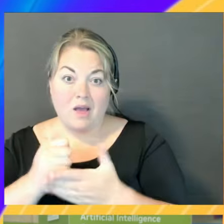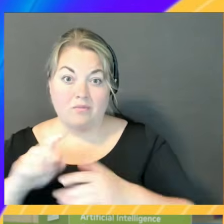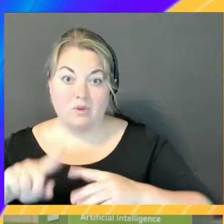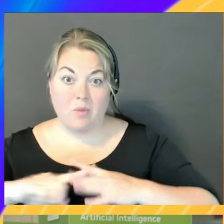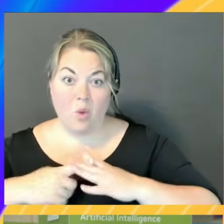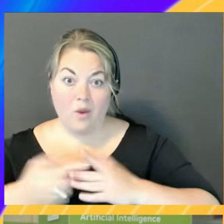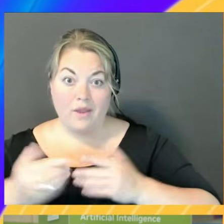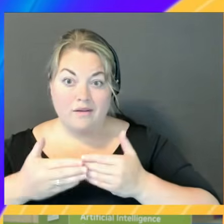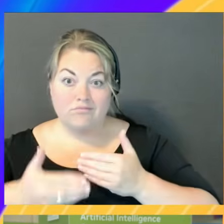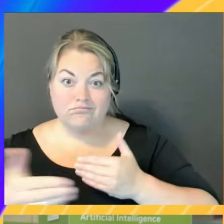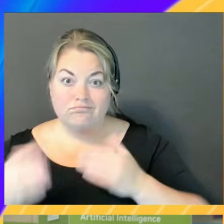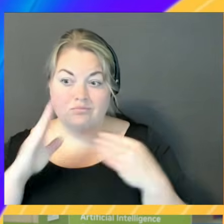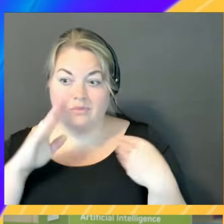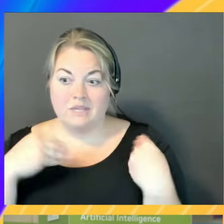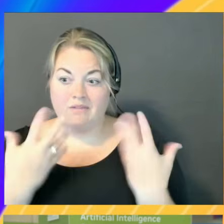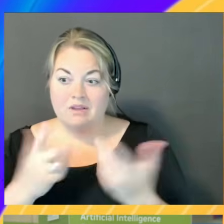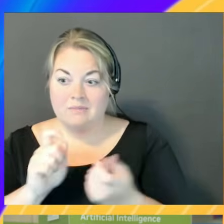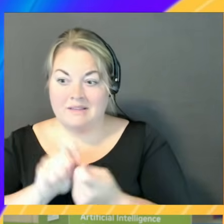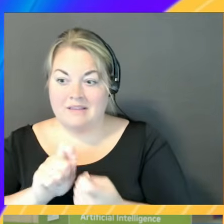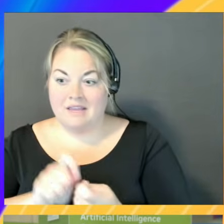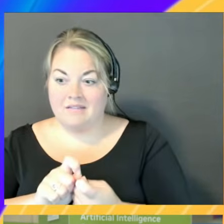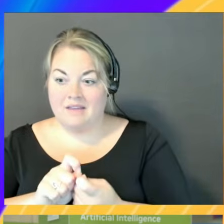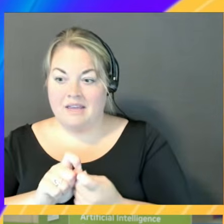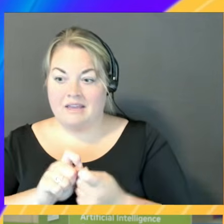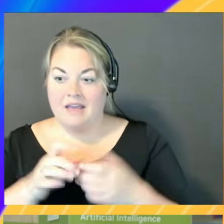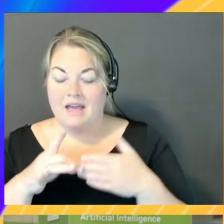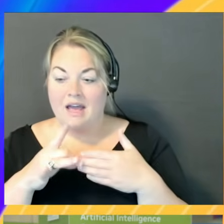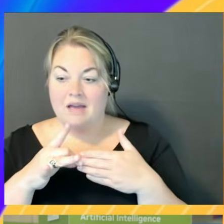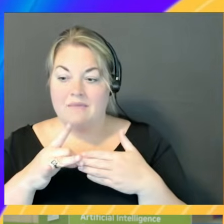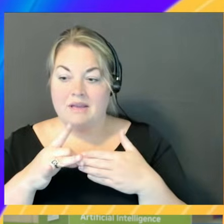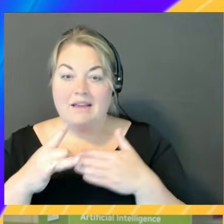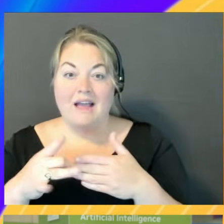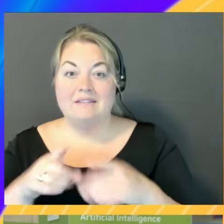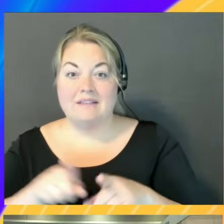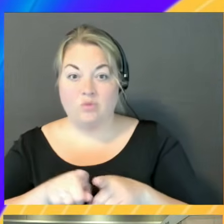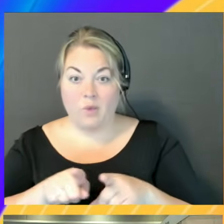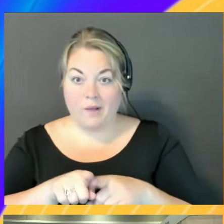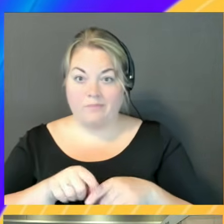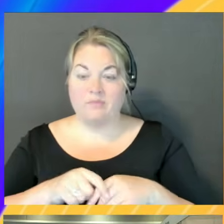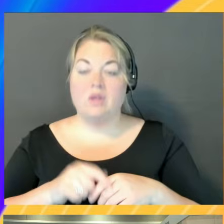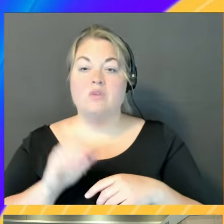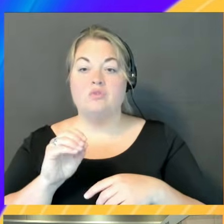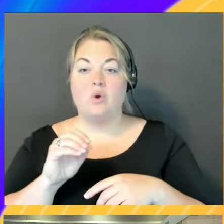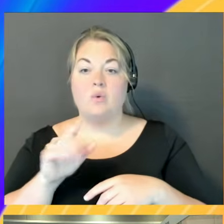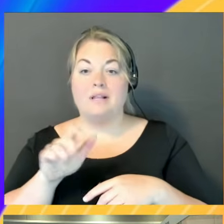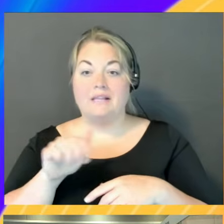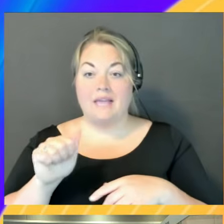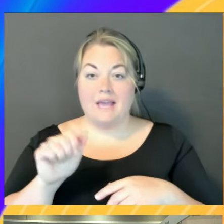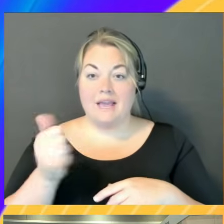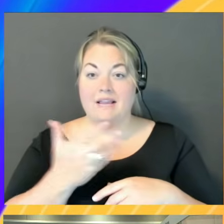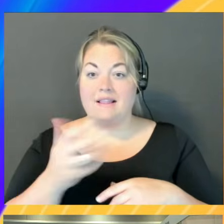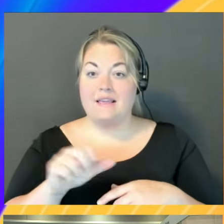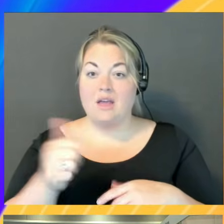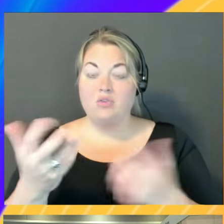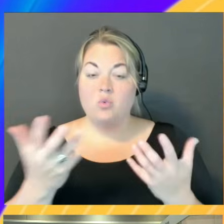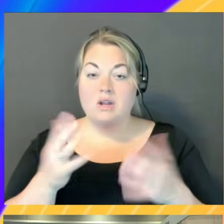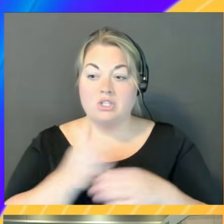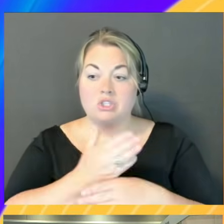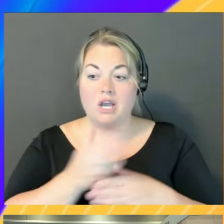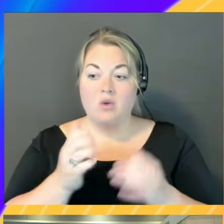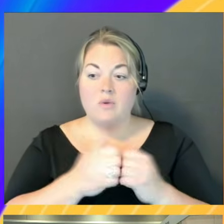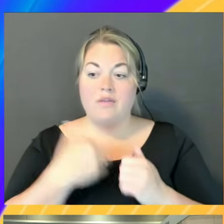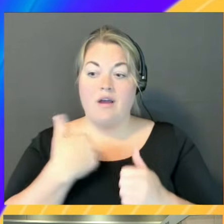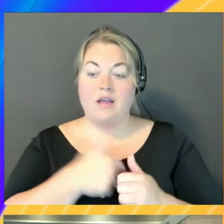very specific guidance on that as well. Awesome. So Leo, anything else you want to share with us before we kind of call it a day?